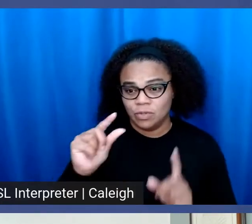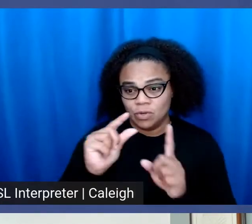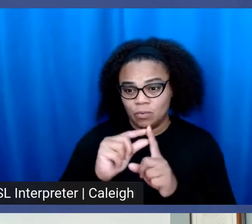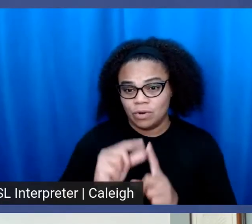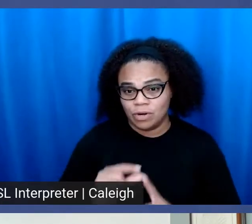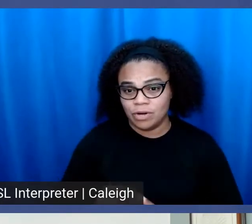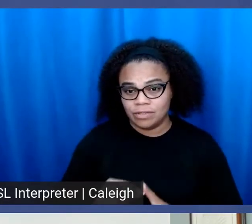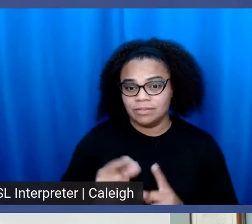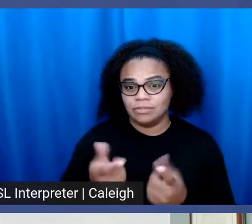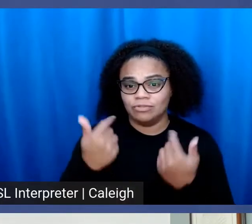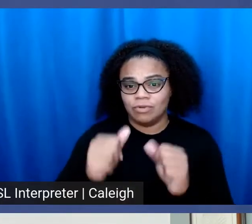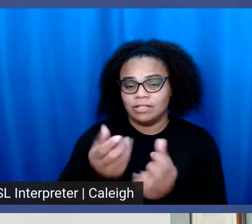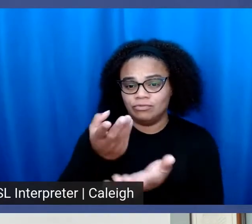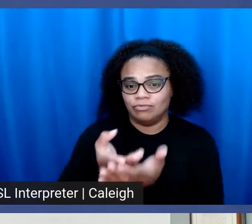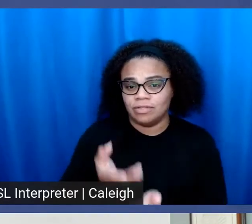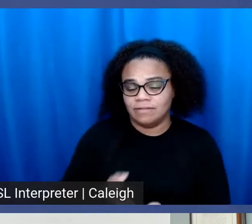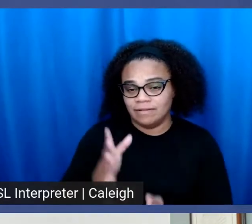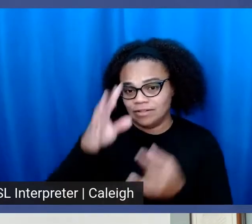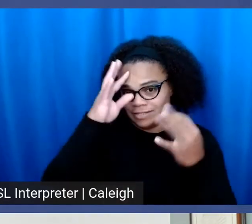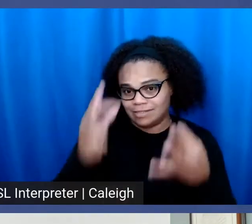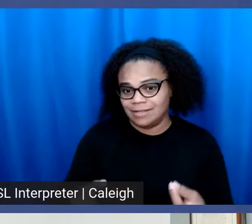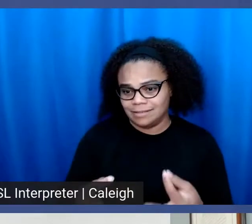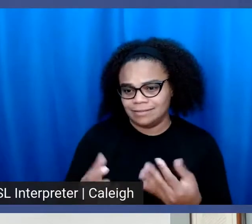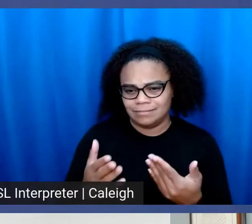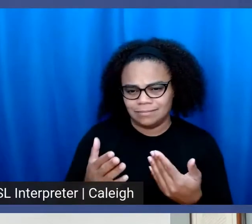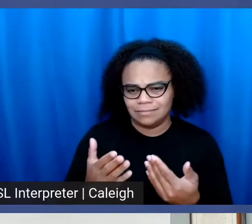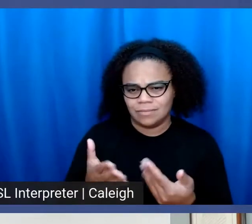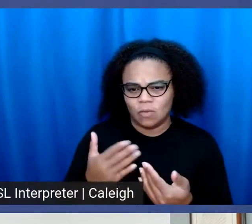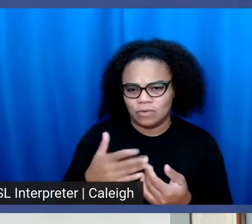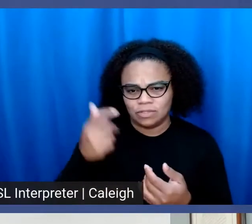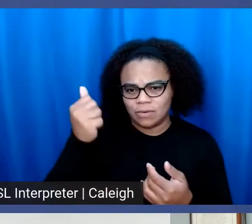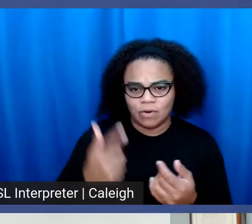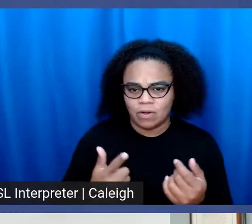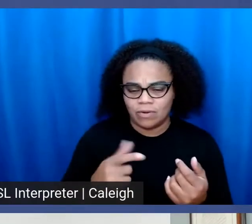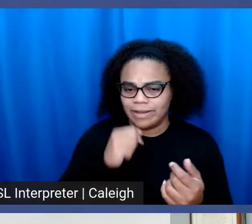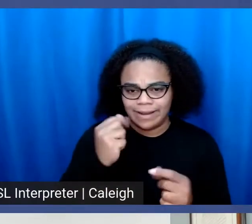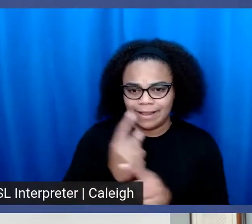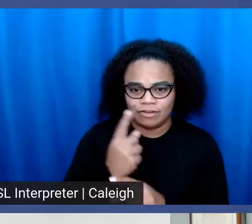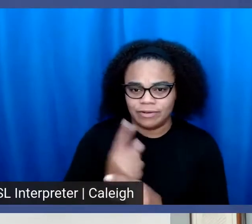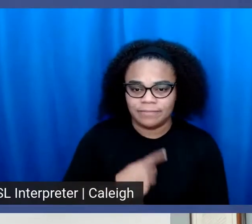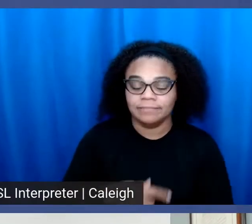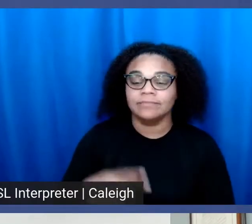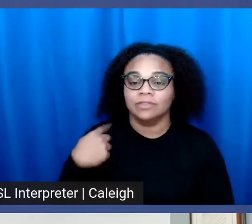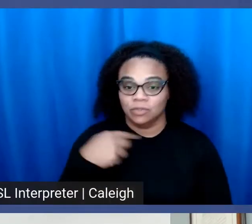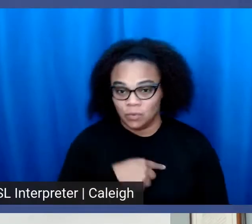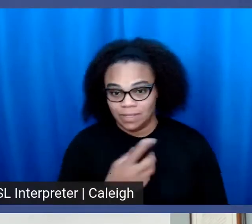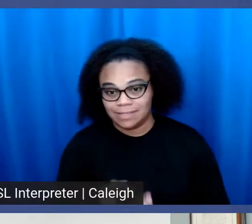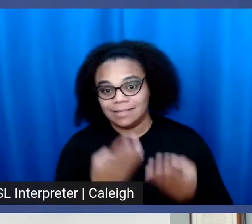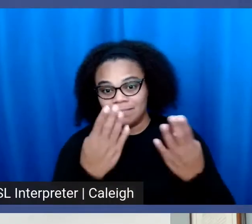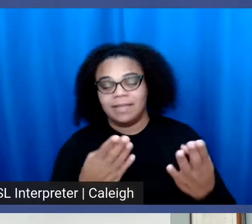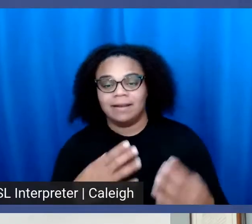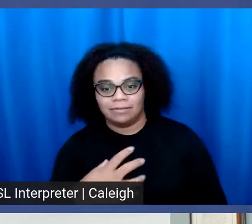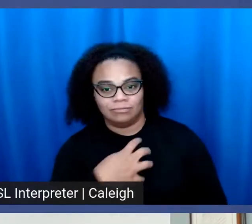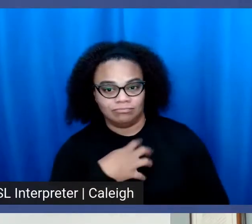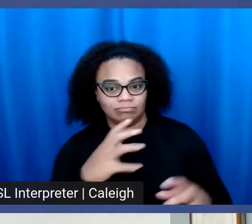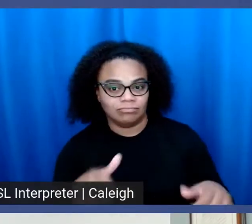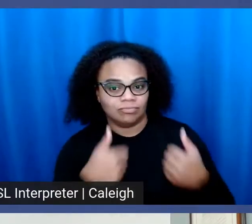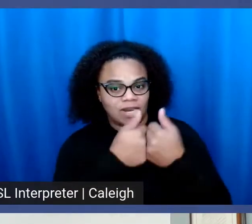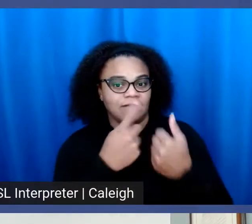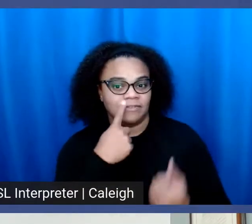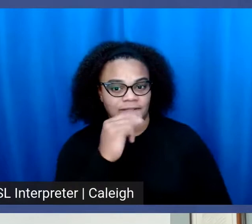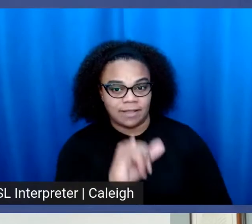that decision. Almost every one of them inaccurate. So we submitted a line-by-line rebuttal to that. Furthermore, we also